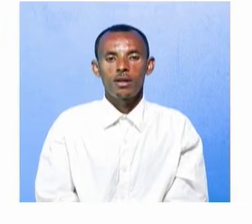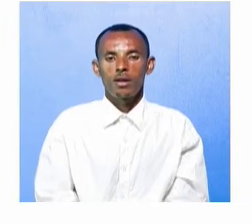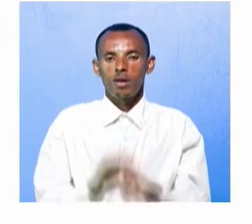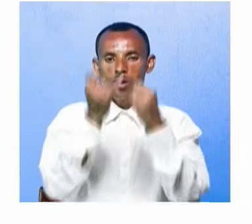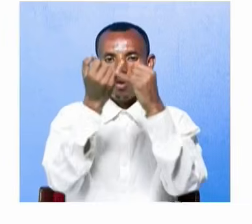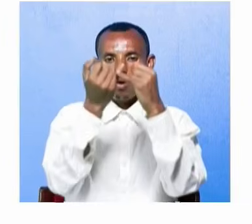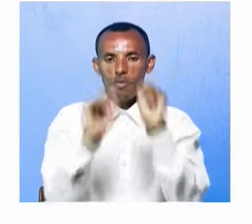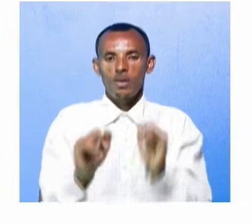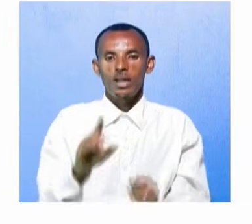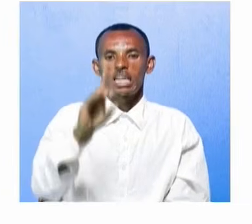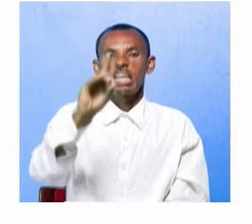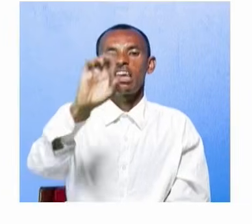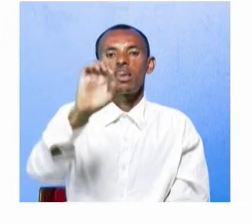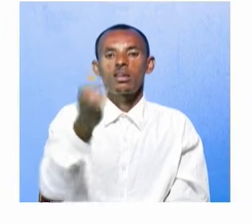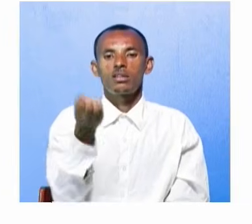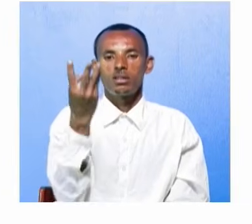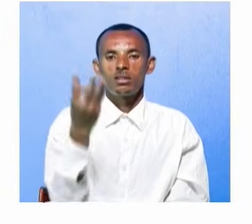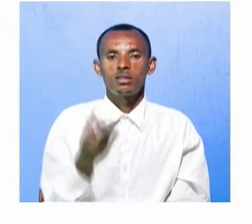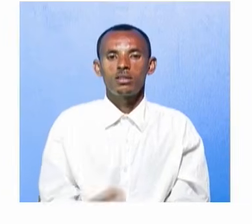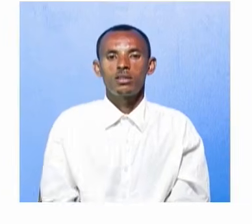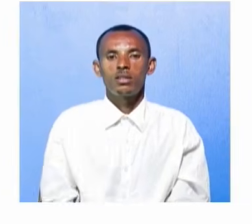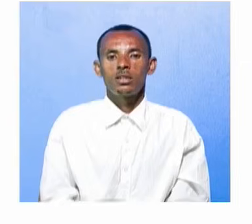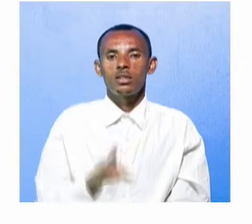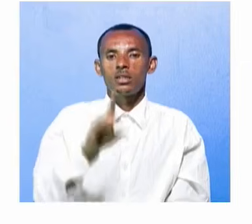over DE is